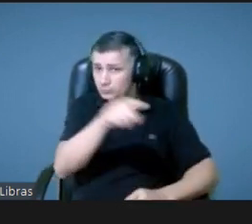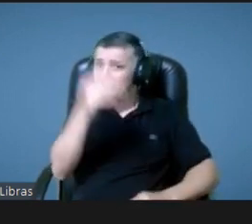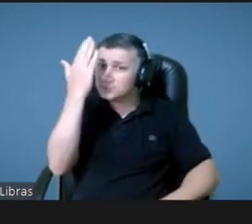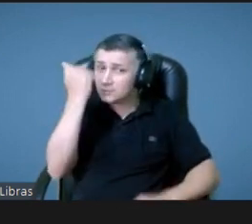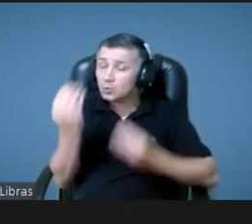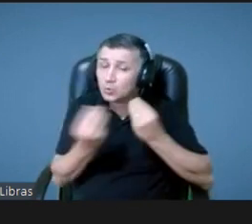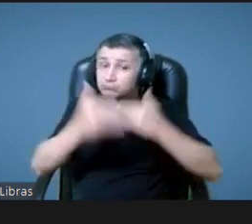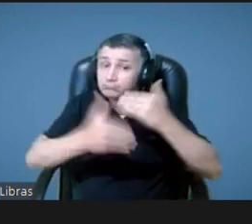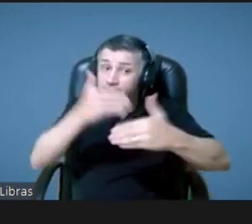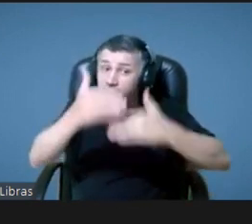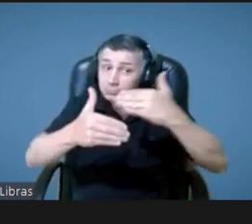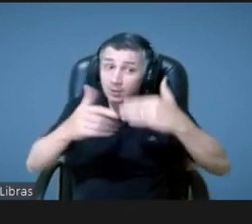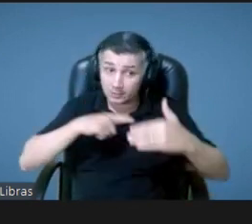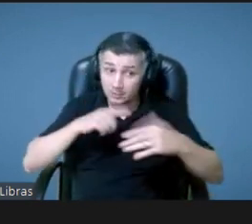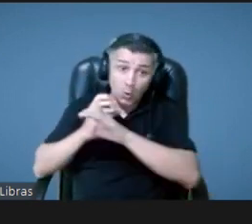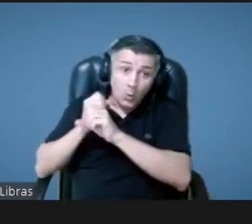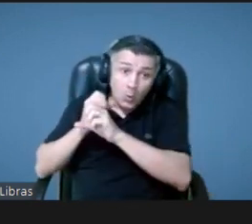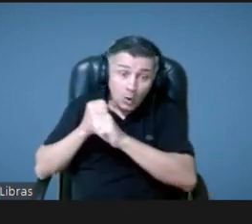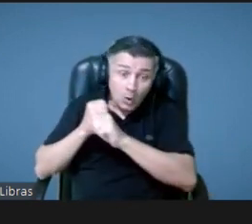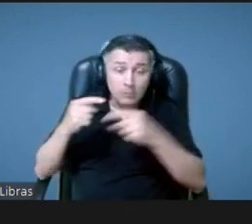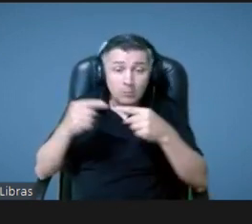plots, smaller plots?